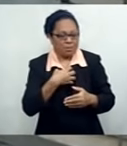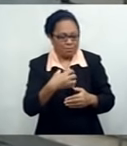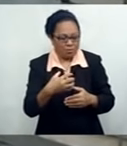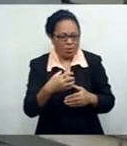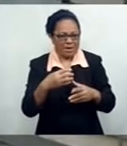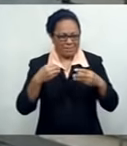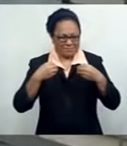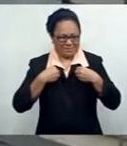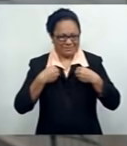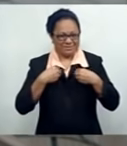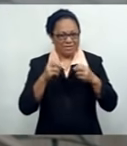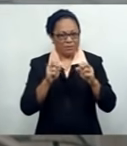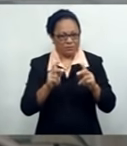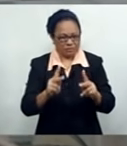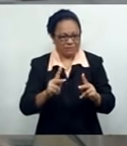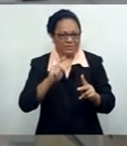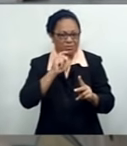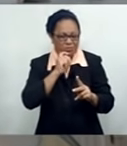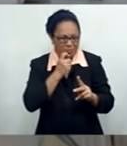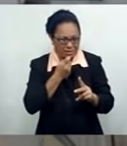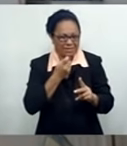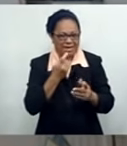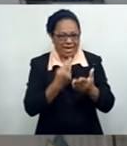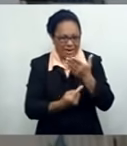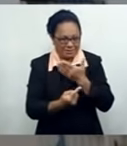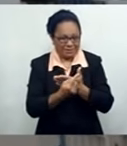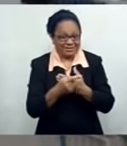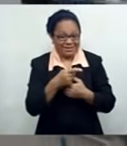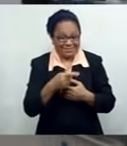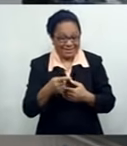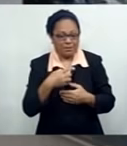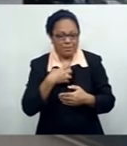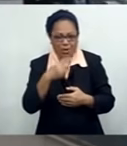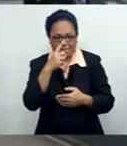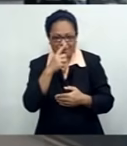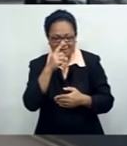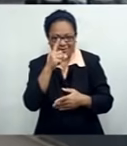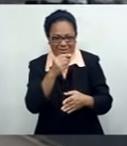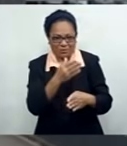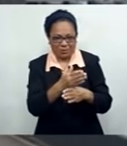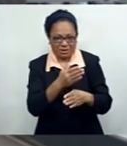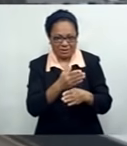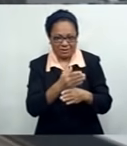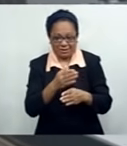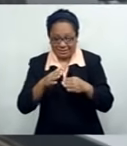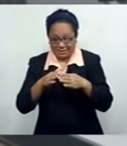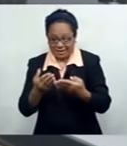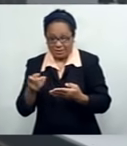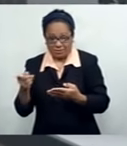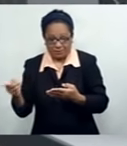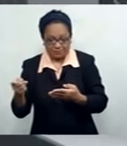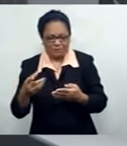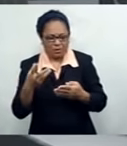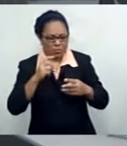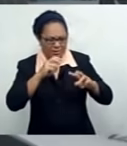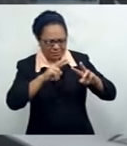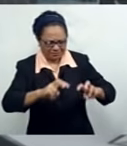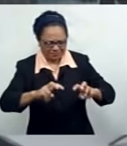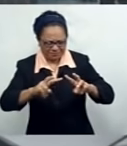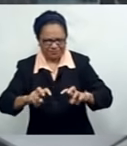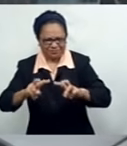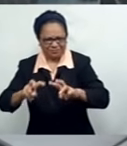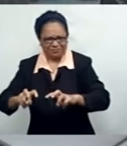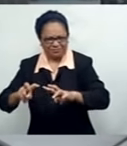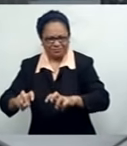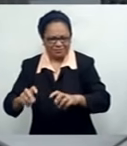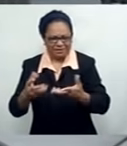be allowed, creating more employment. The Chamber is also about to complete a survey of the impact of COVID-19 on businesses, loss and